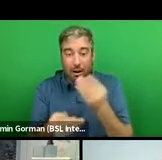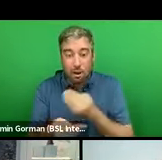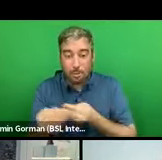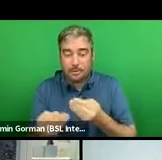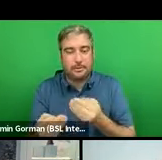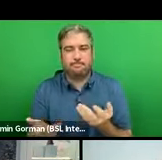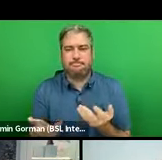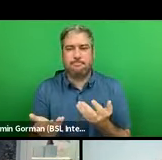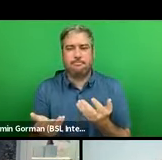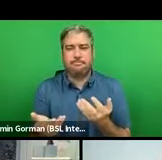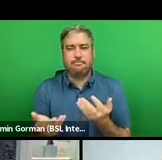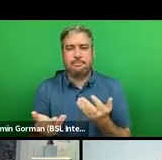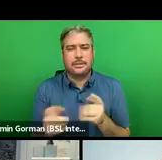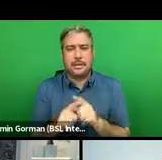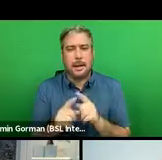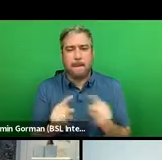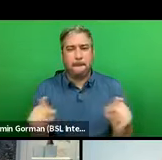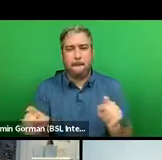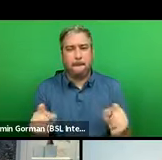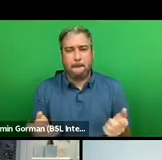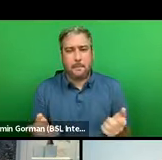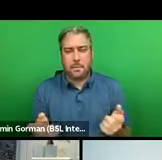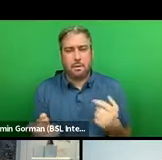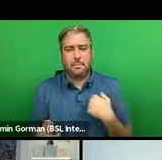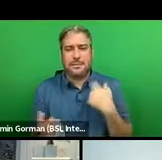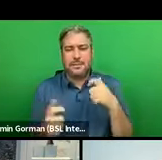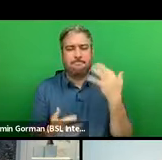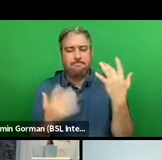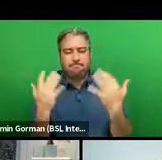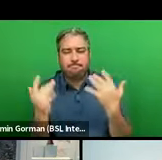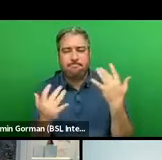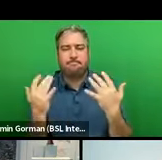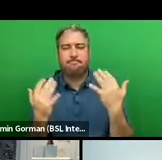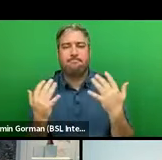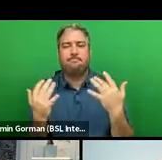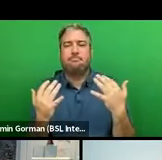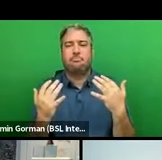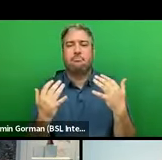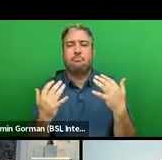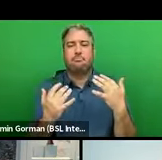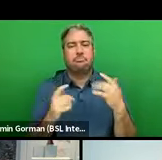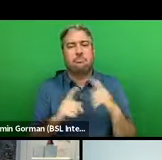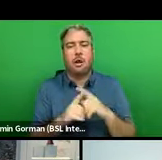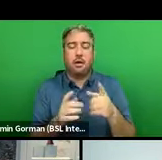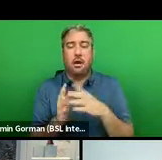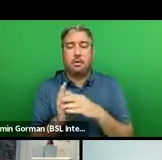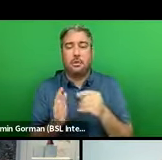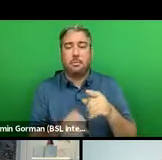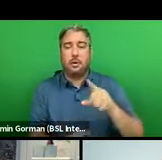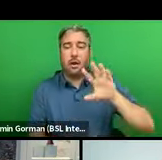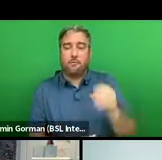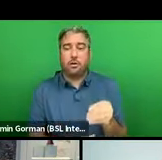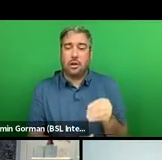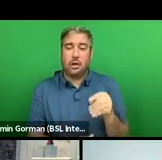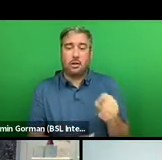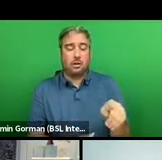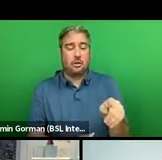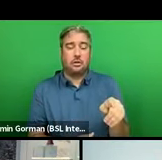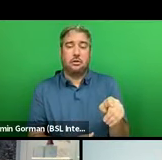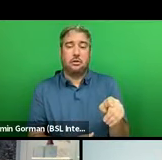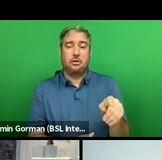about the African continent as something rather homogeneous, and you see this kind of